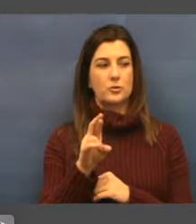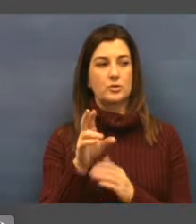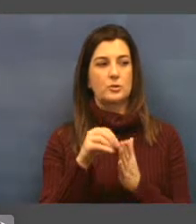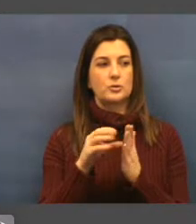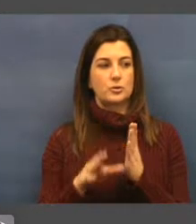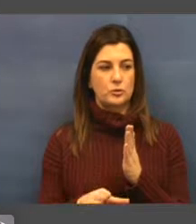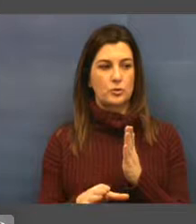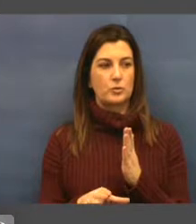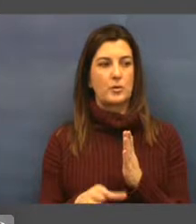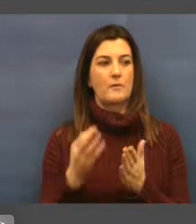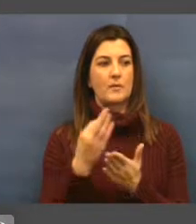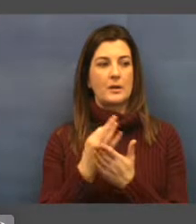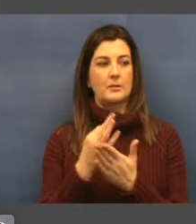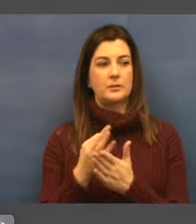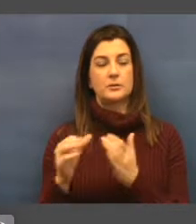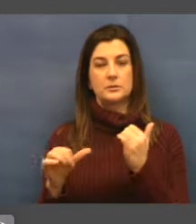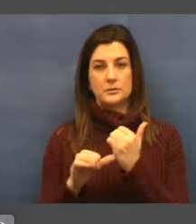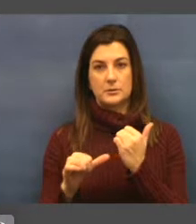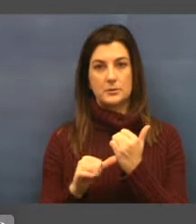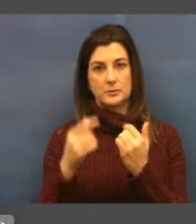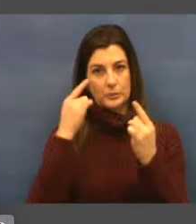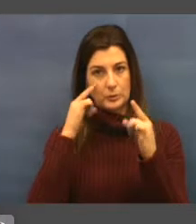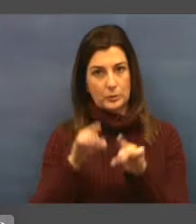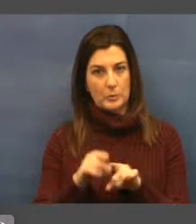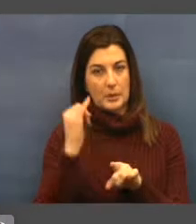Agreements if this is your first time applying for a loan.